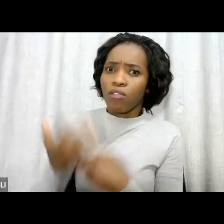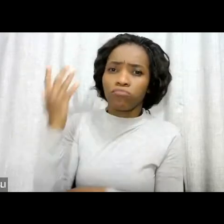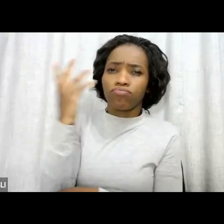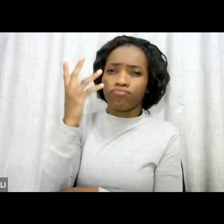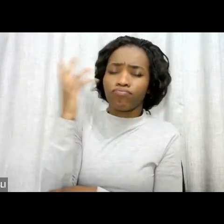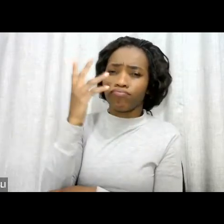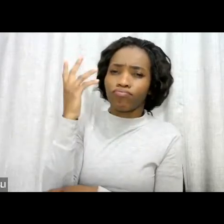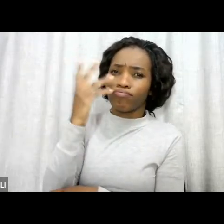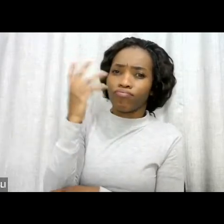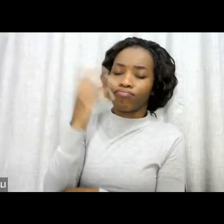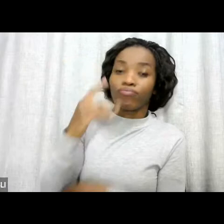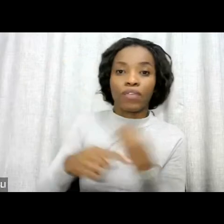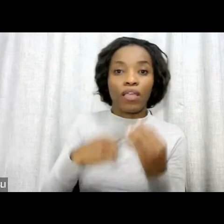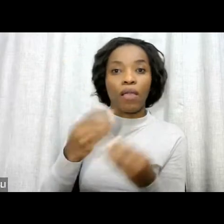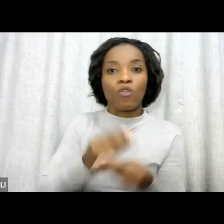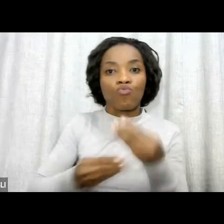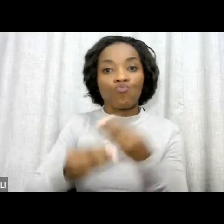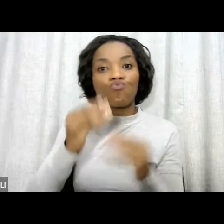obligations are concerned.